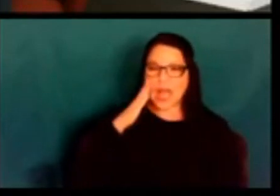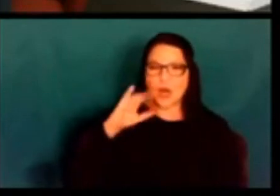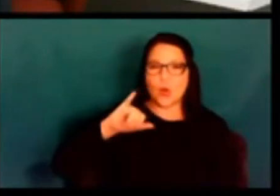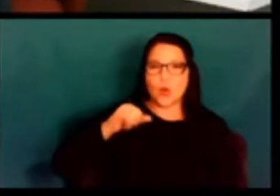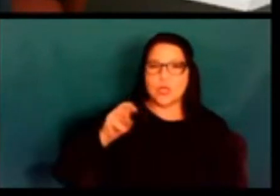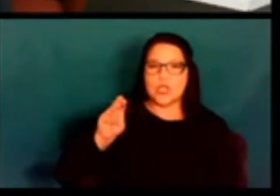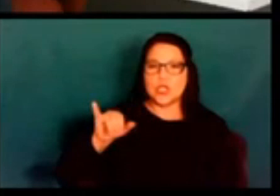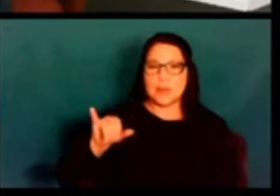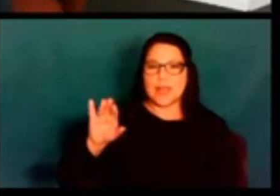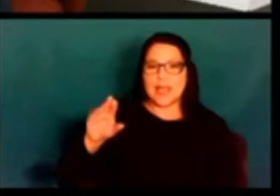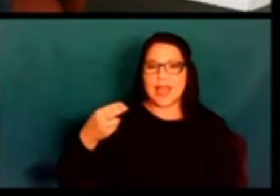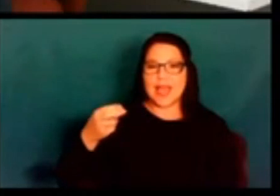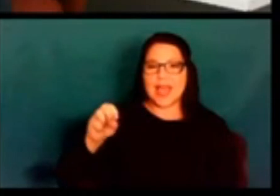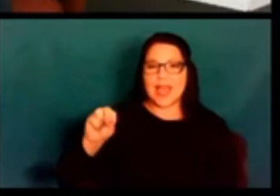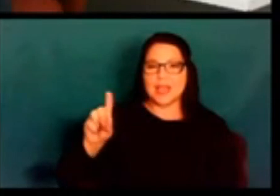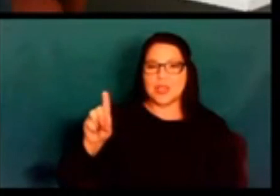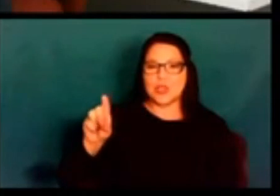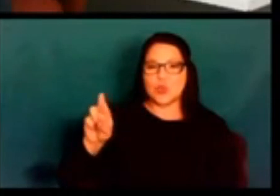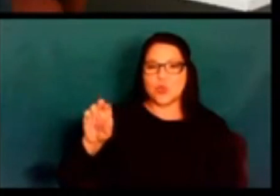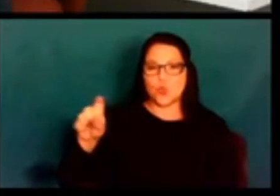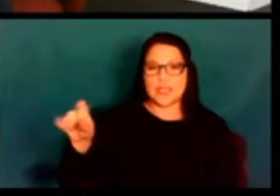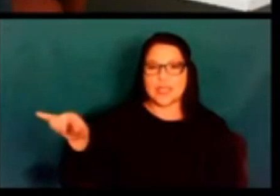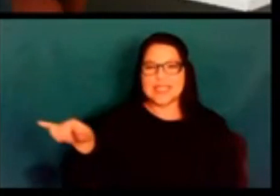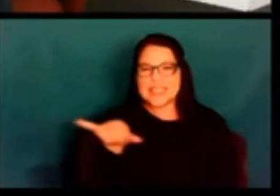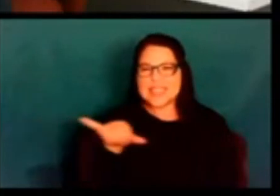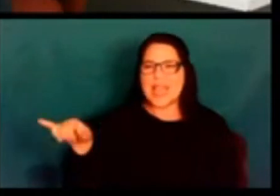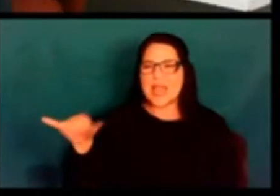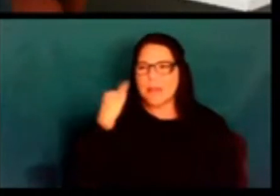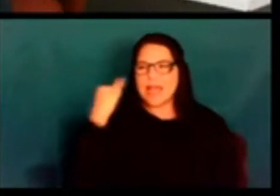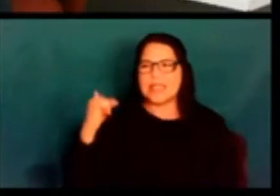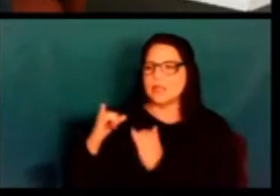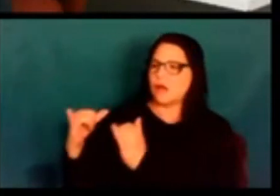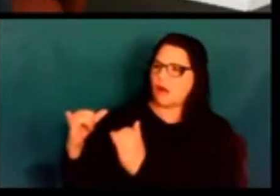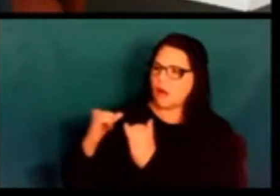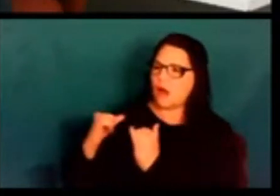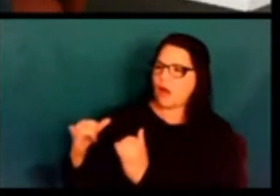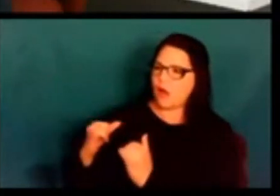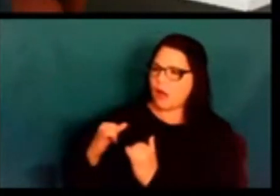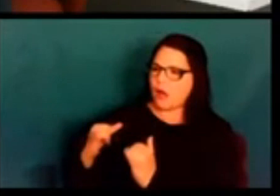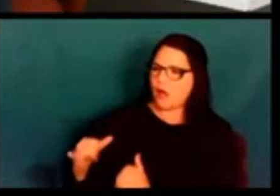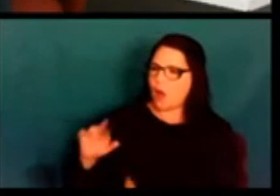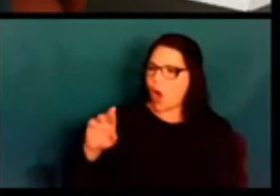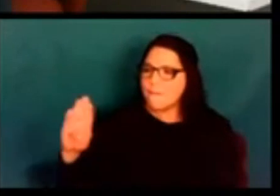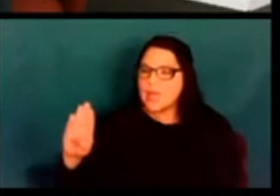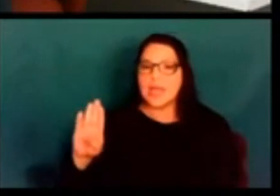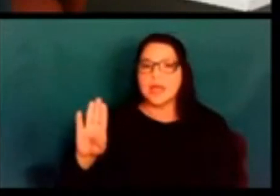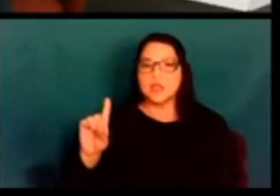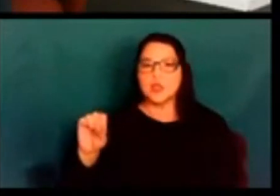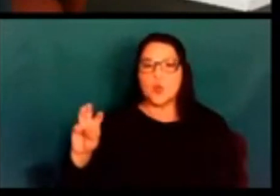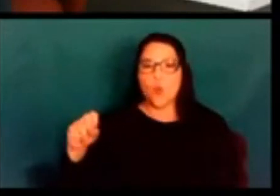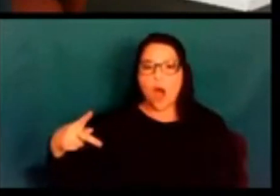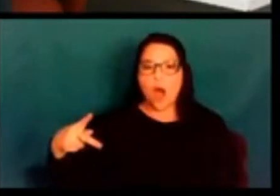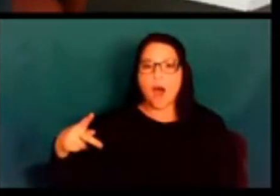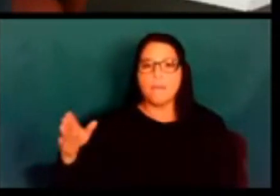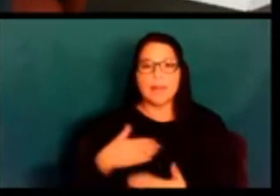was like that too. You know, had those same kind of ideas, the doo-wop R&B stuff. He played with the Isley Brothers and all of